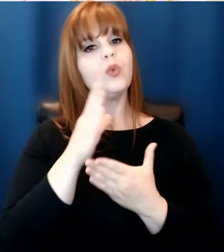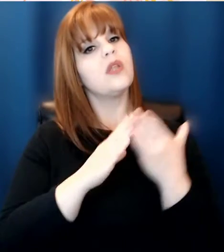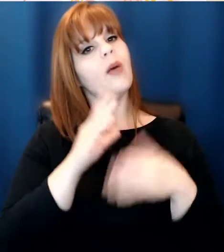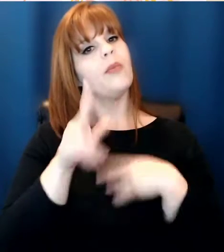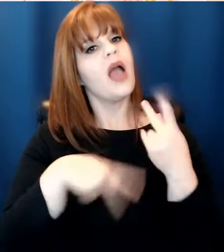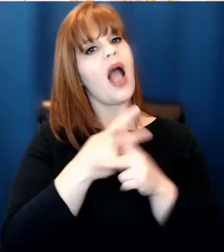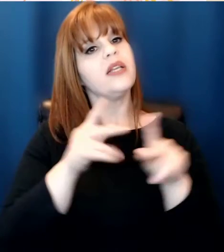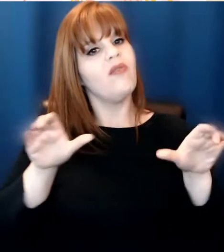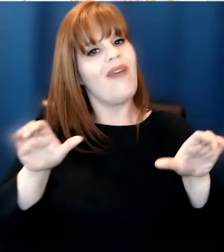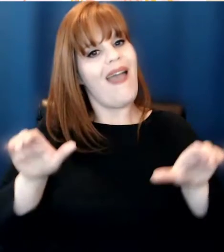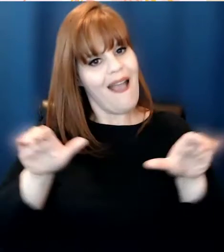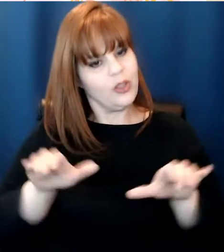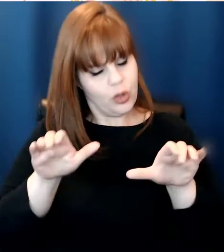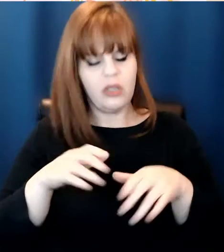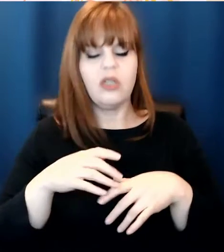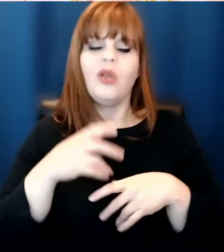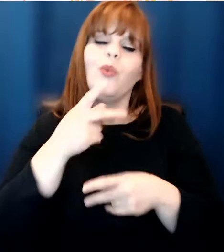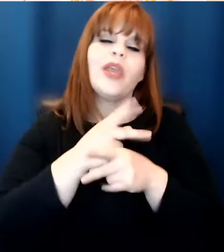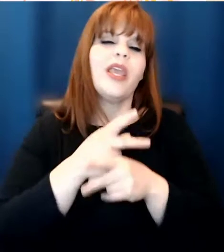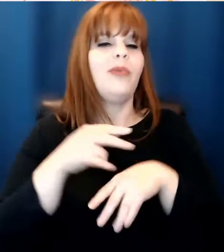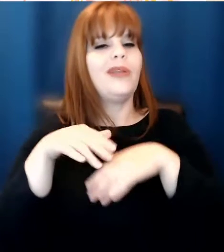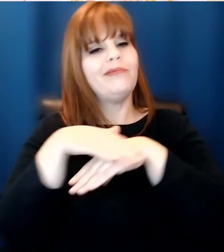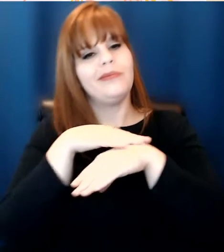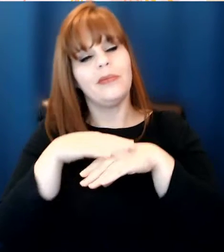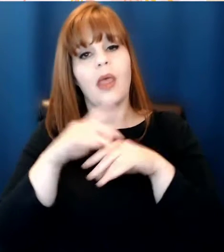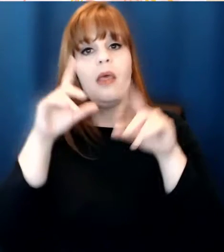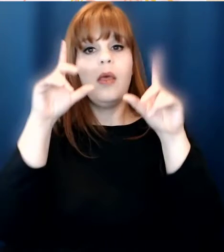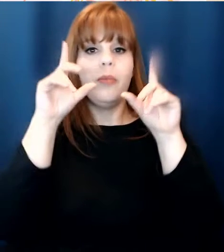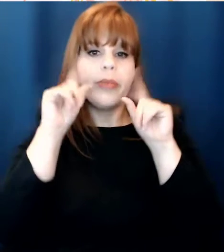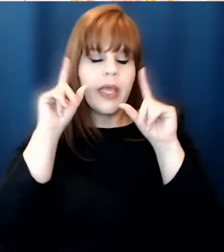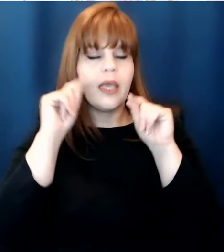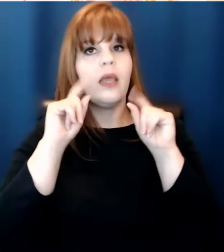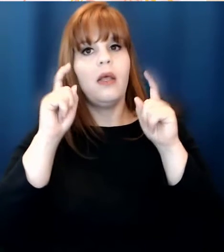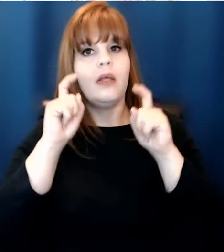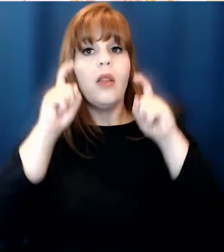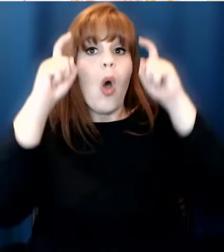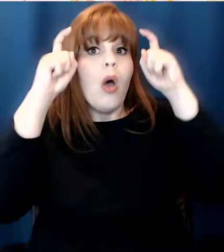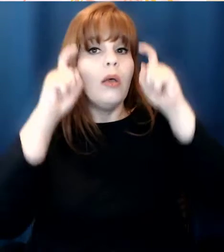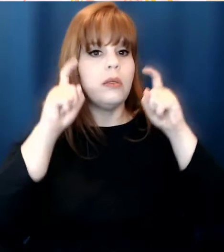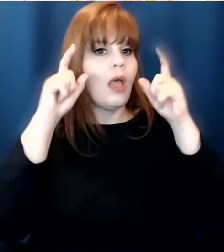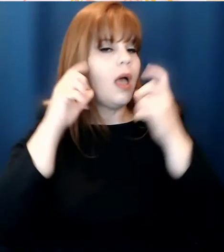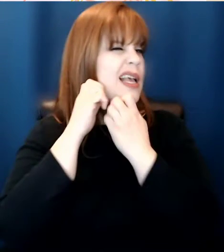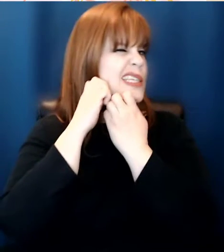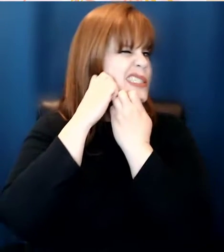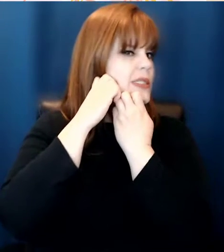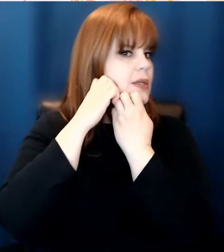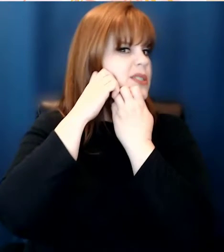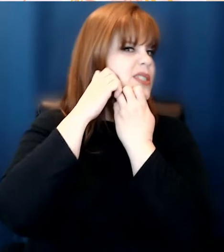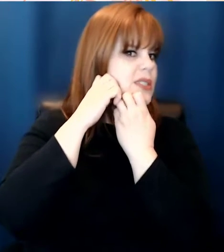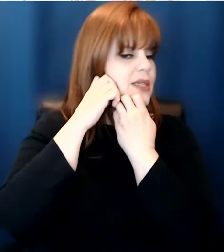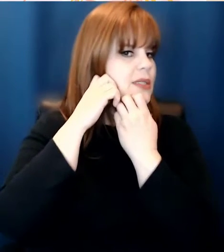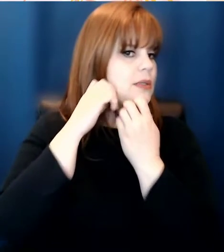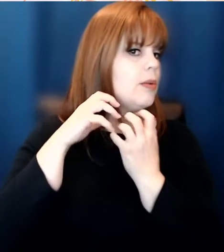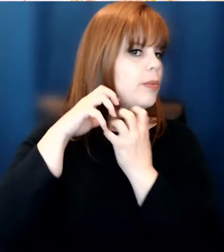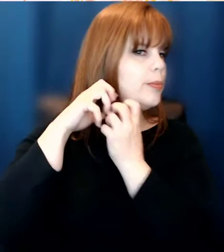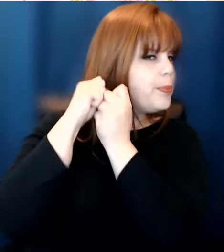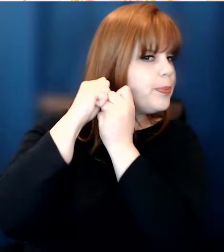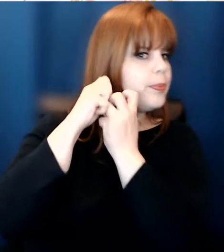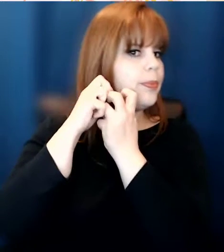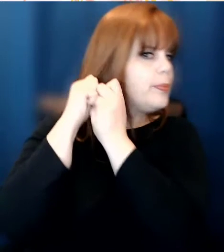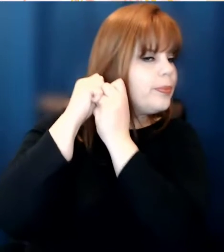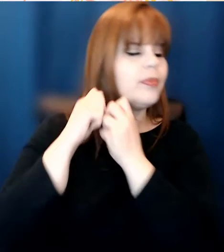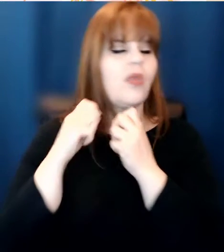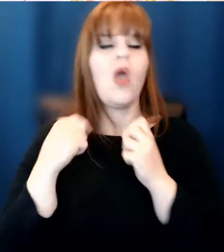we're keeping them low level, things like blinking, raising your eyebrows, clenching your jaw, these kinds of things. And so we'll see how that